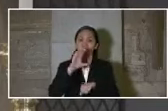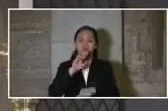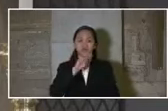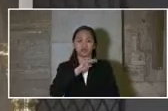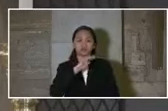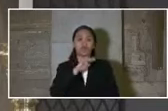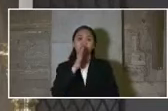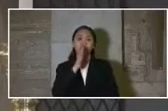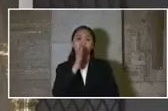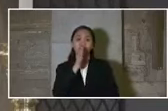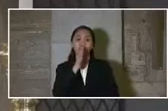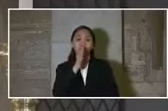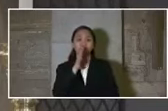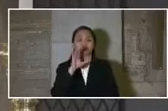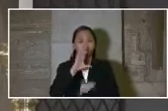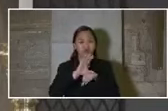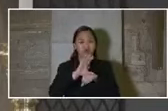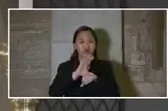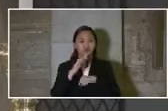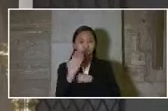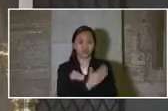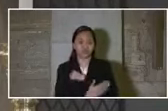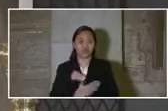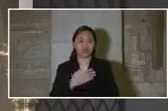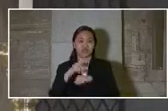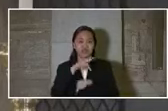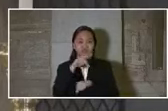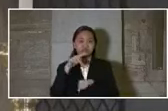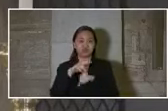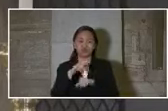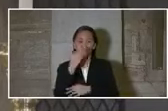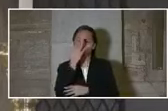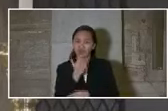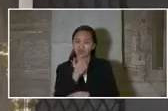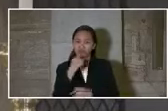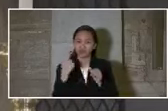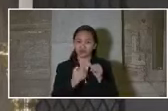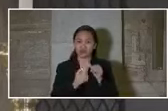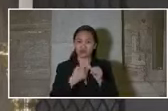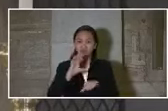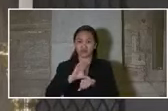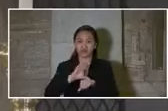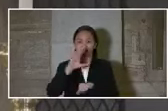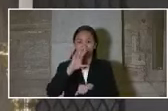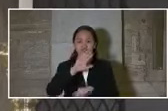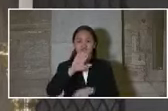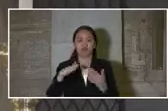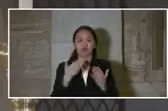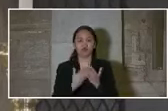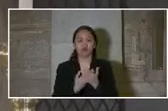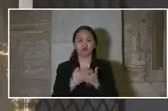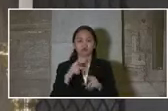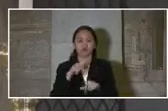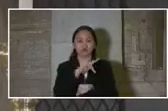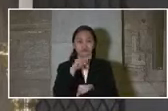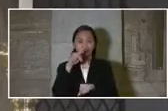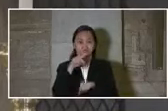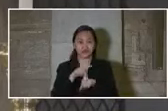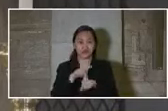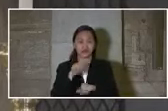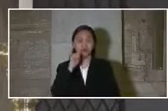country, because this is the first cathedral in the whole Philippines. And